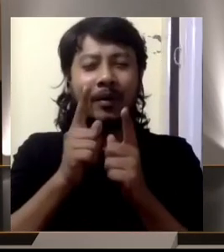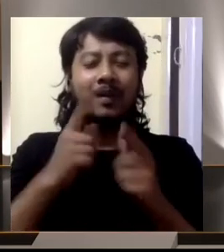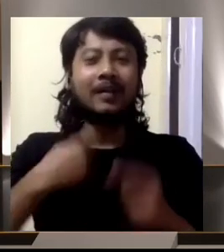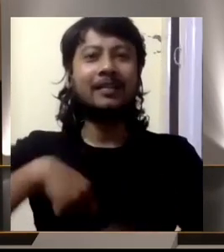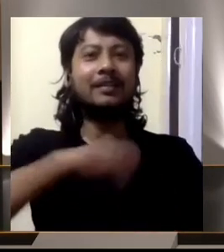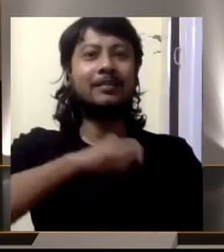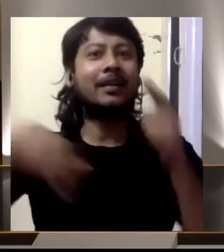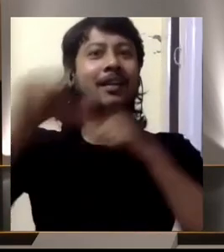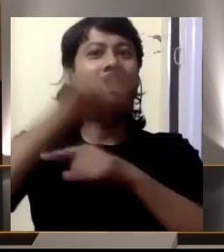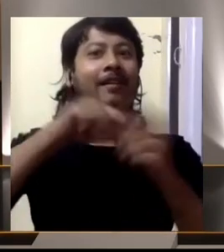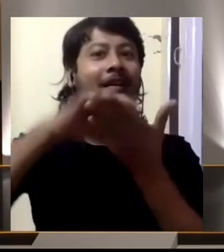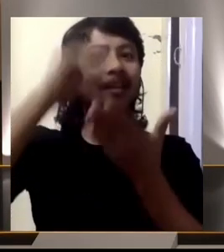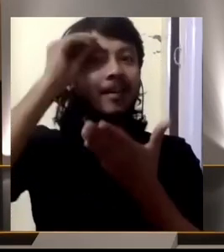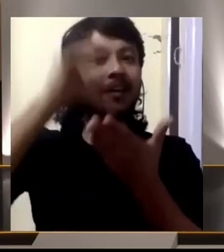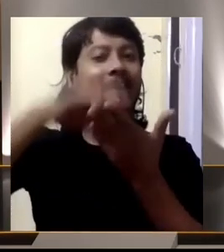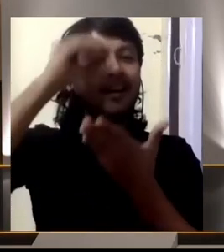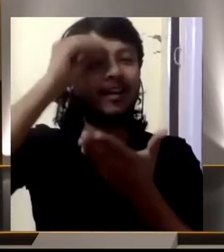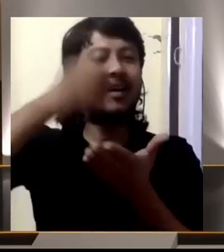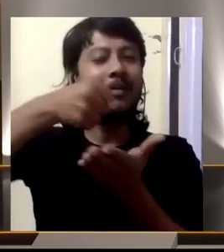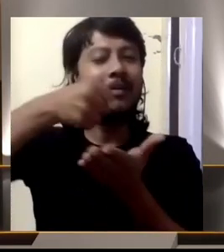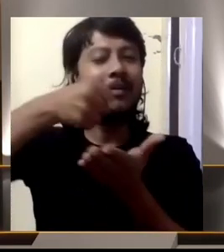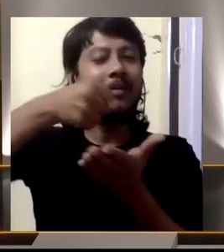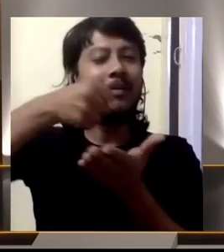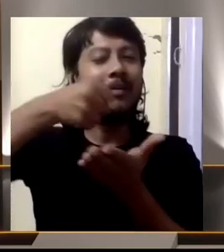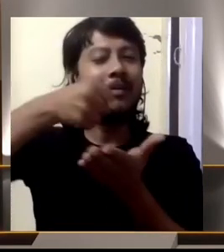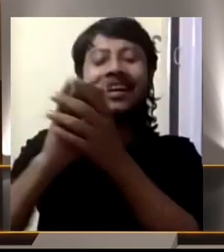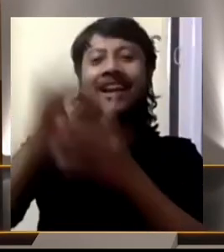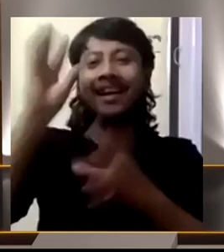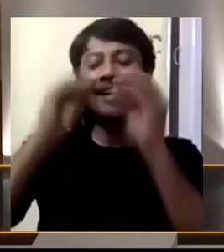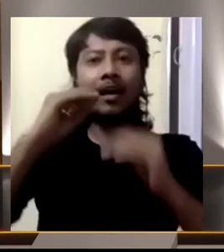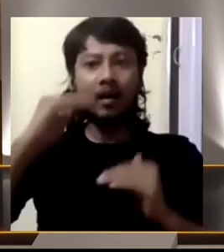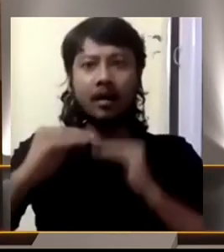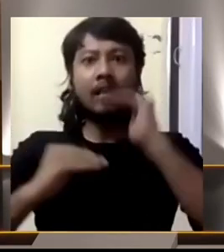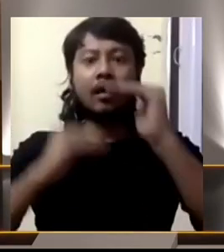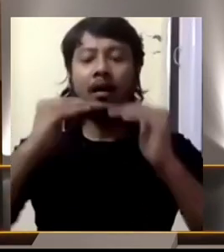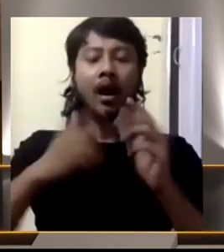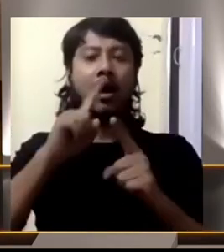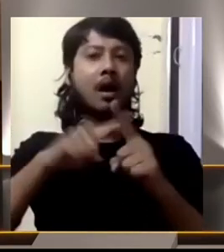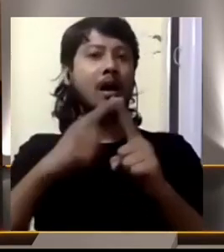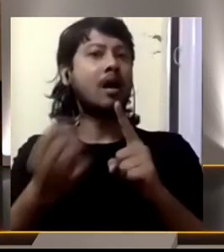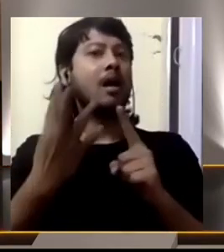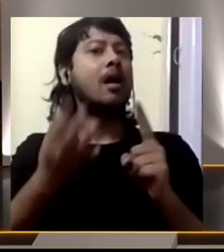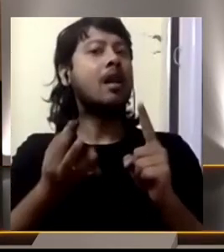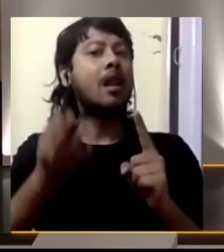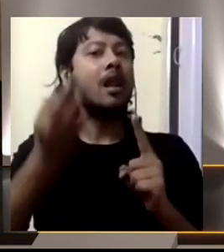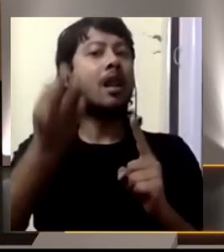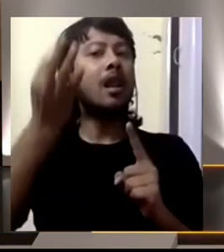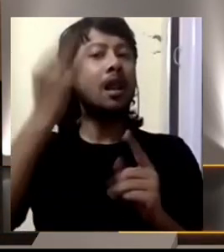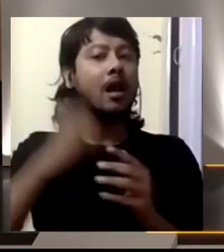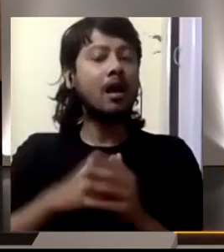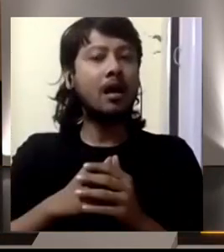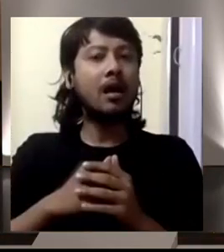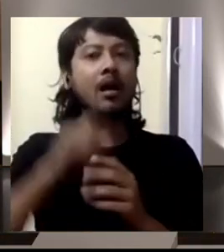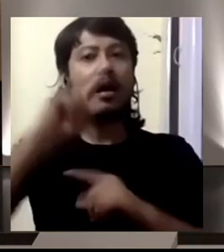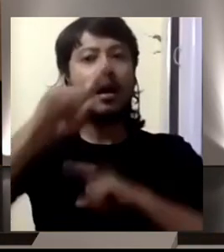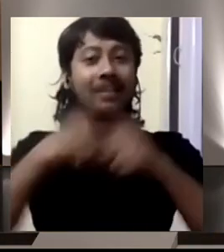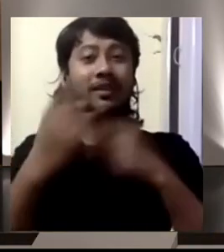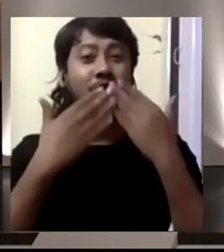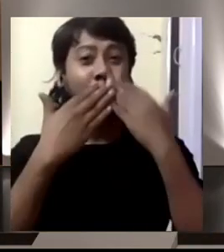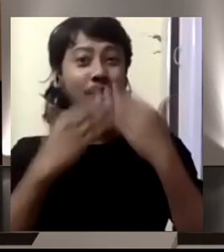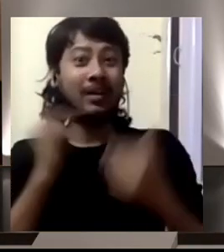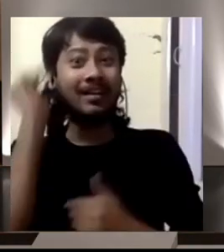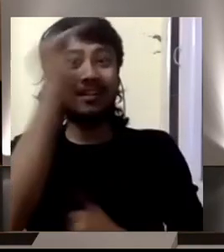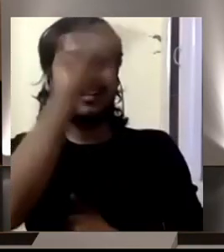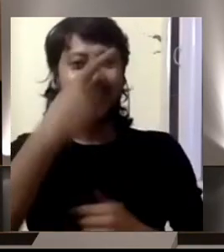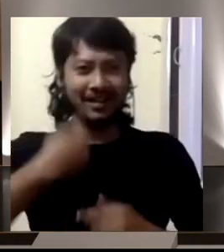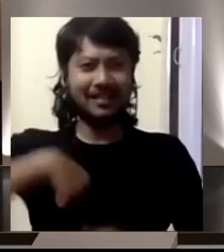I learned more and more of the language. And when I went to school and studied Spanish, I felt confident. I felt like